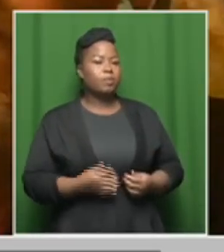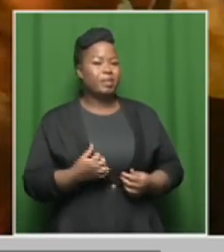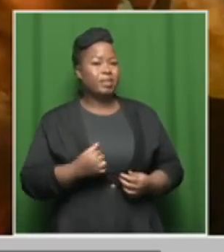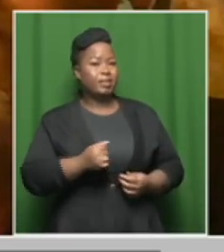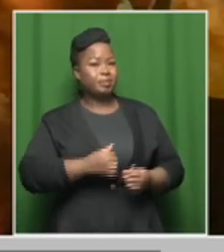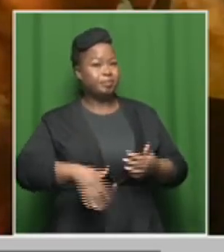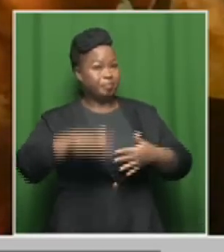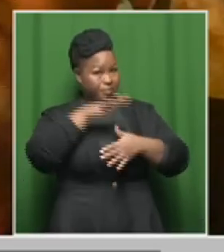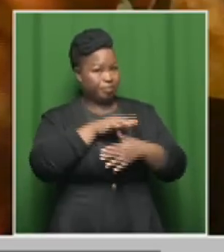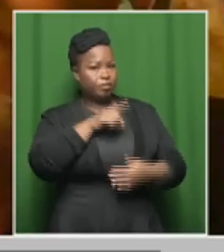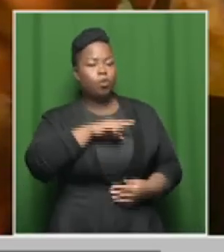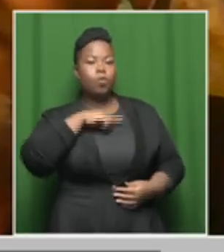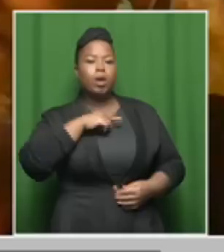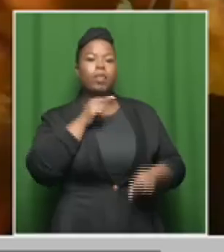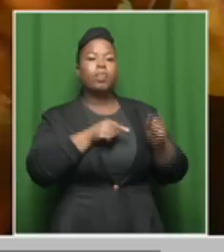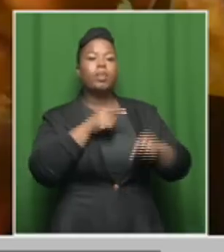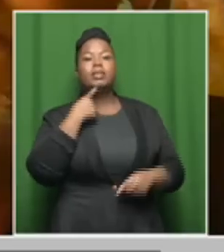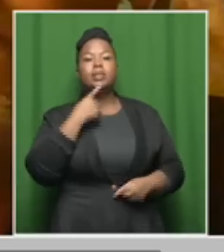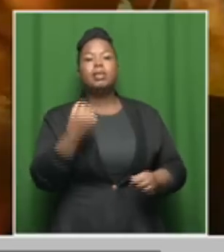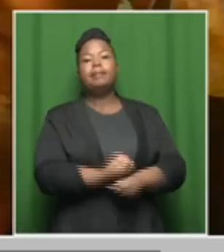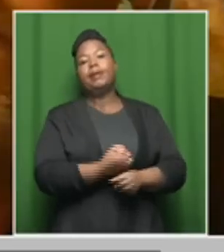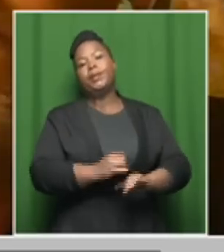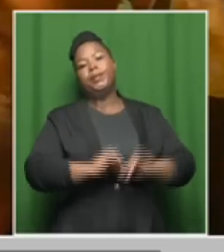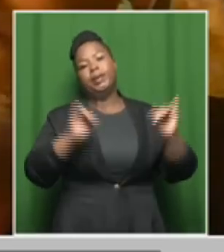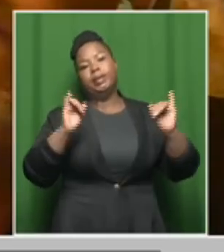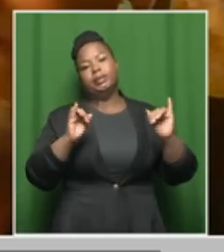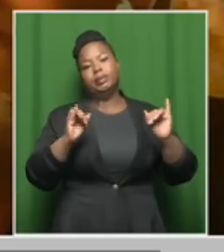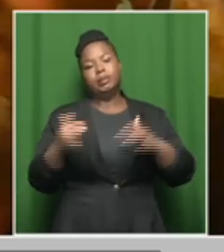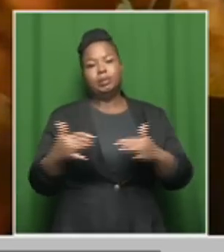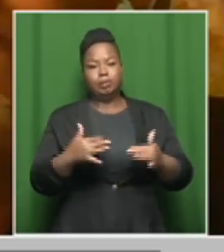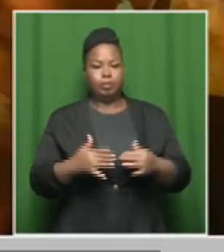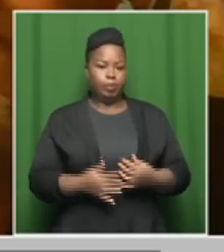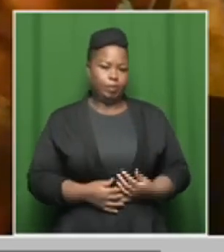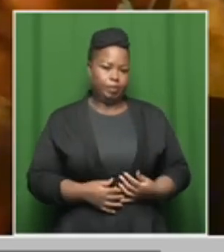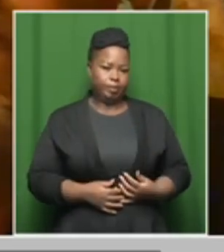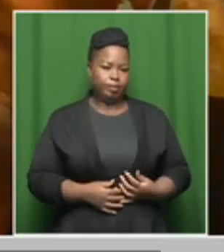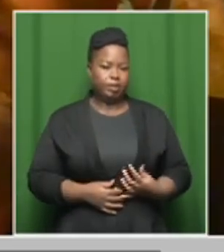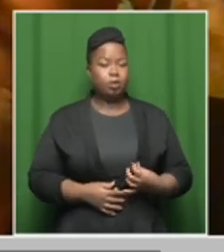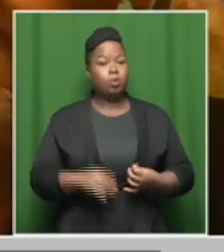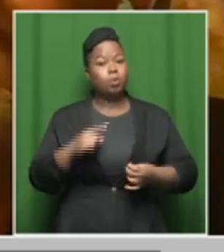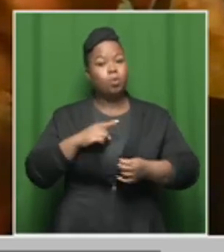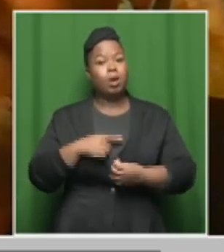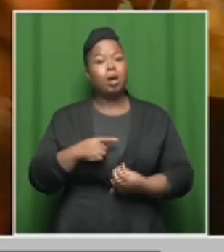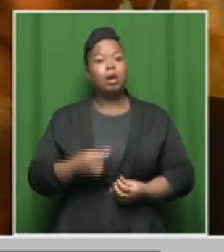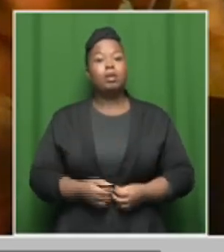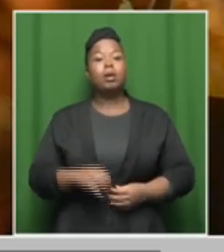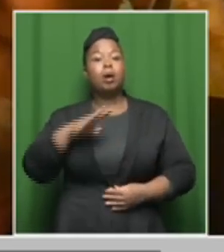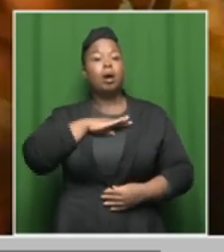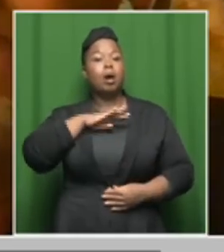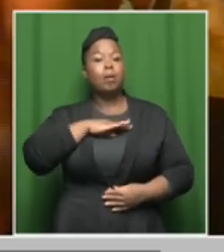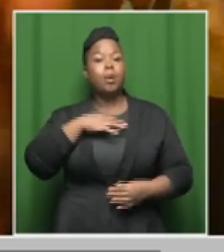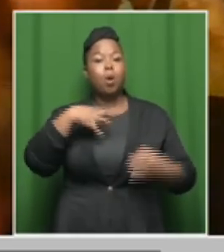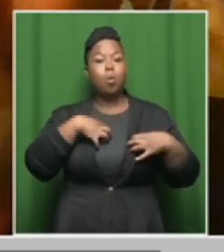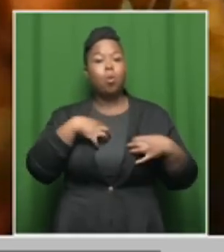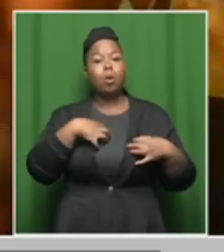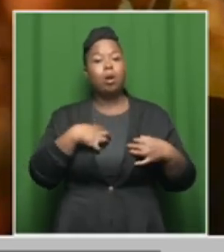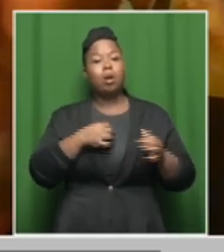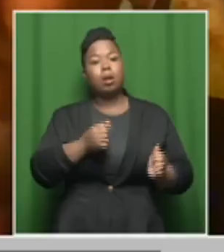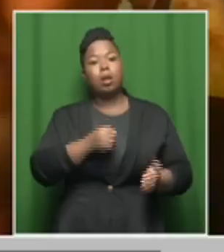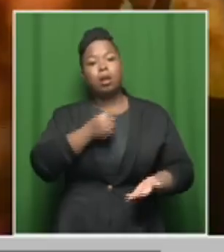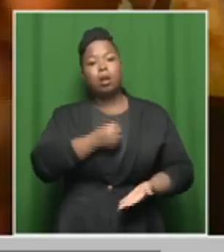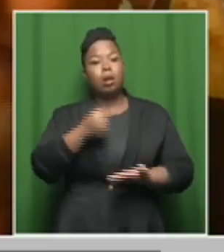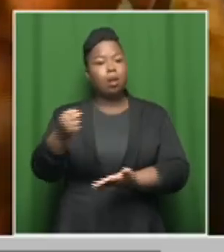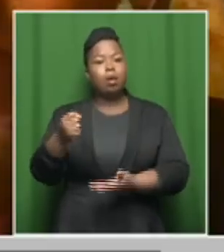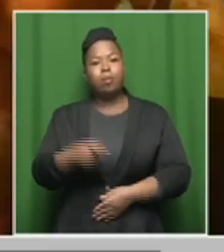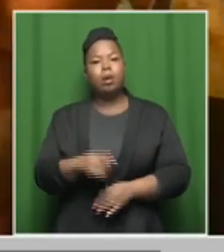here. They've been accused of fueling this conflict, also by allegedly deploying thousands of their own troops